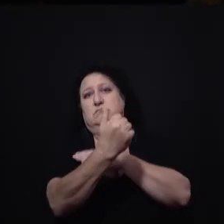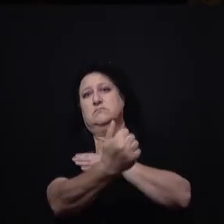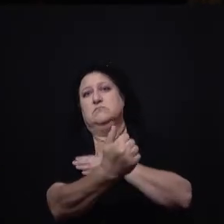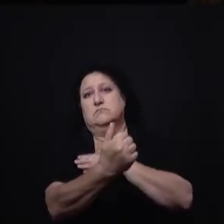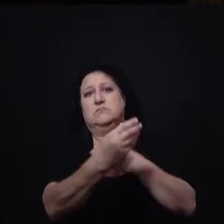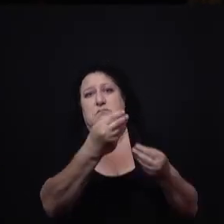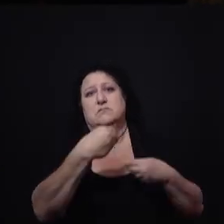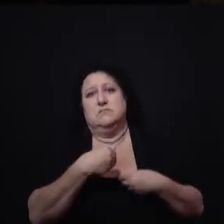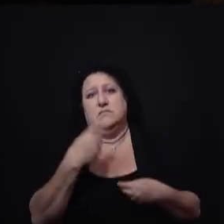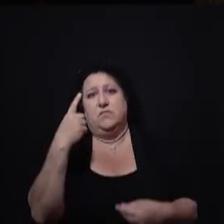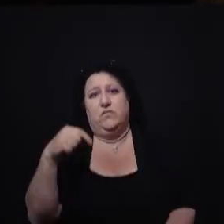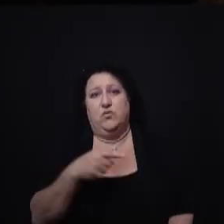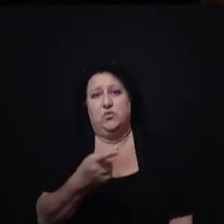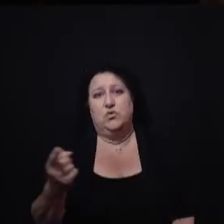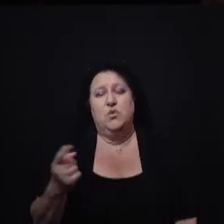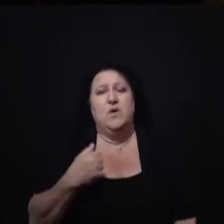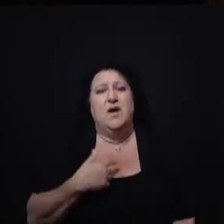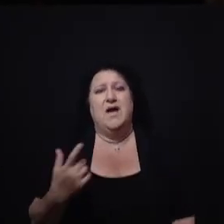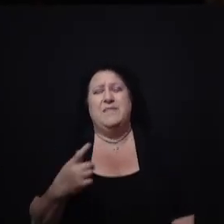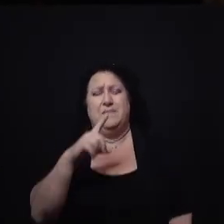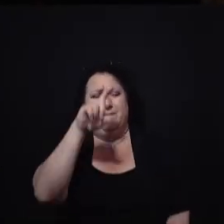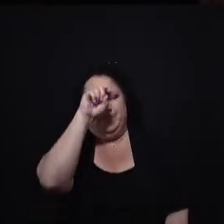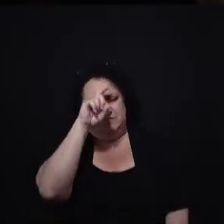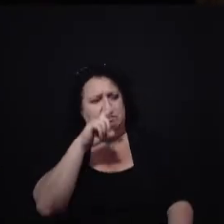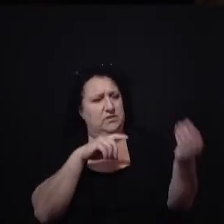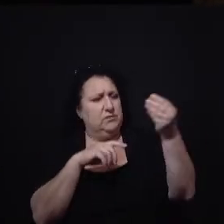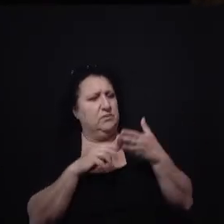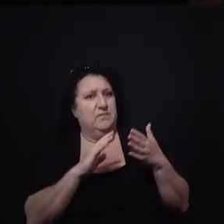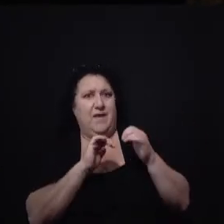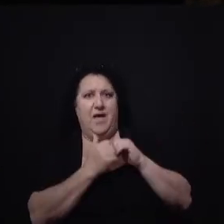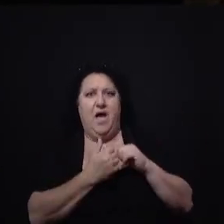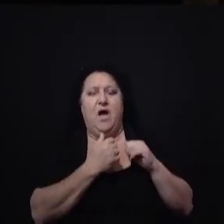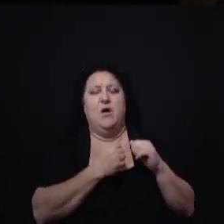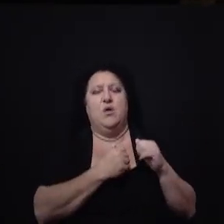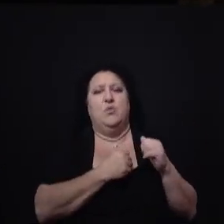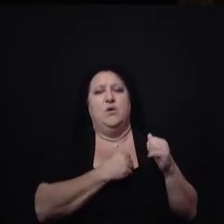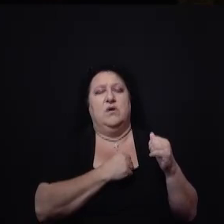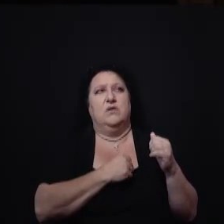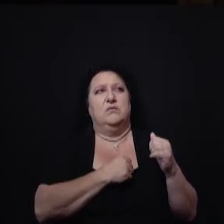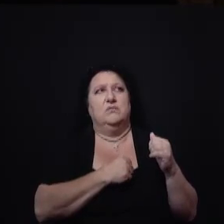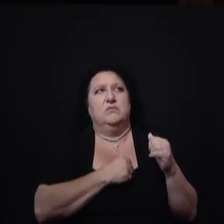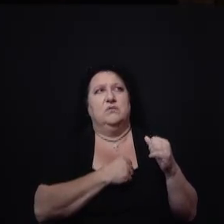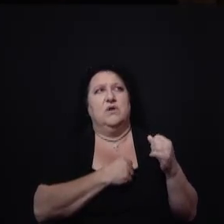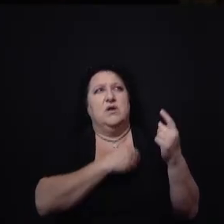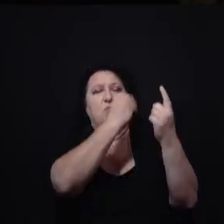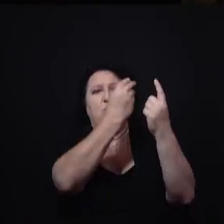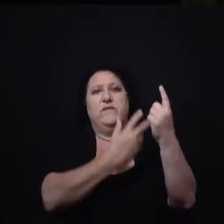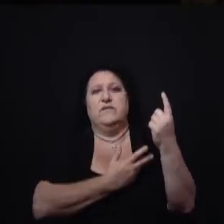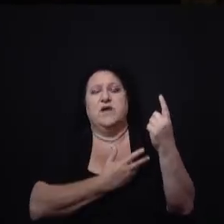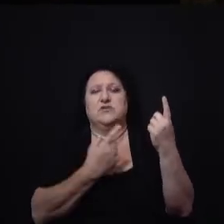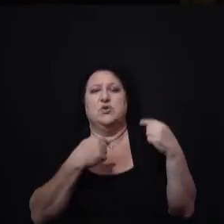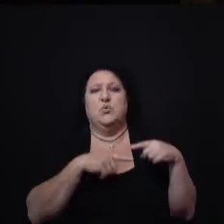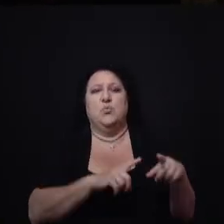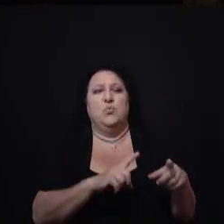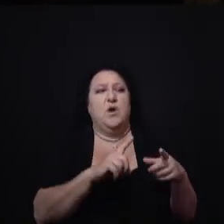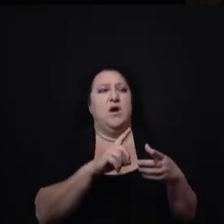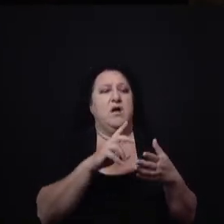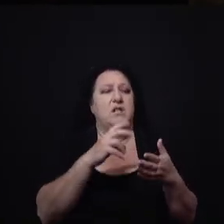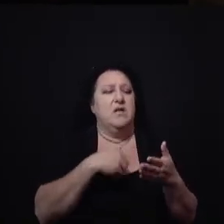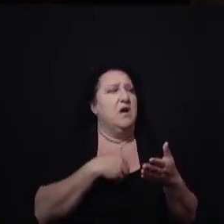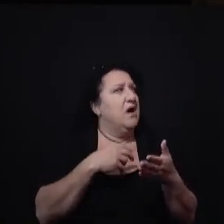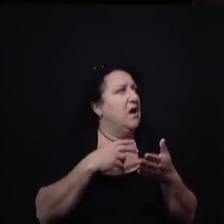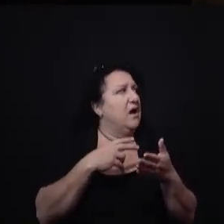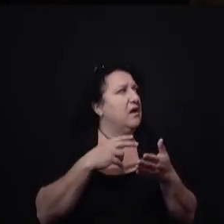and how the mystery was made known to me by revelation, as I wrote above in a few words, a reading of which will enable you